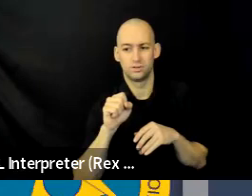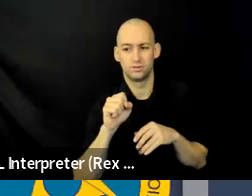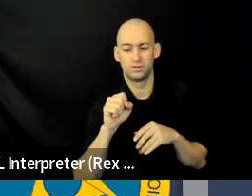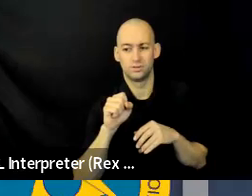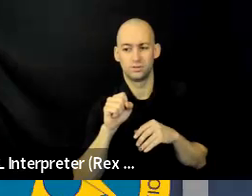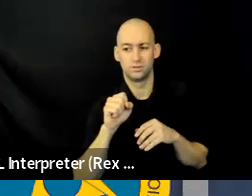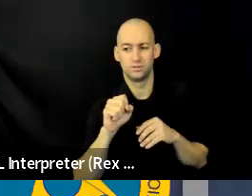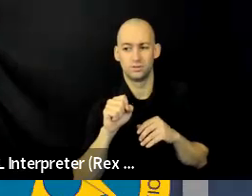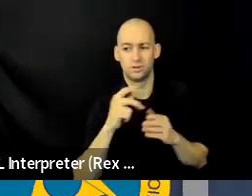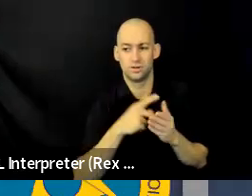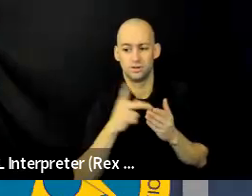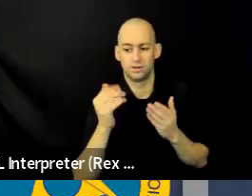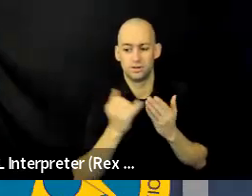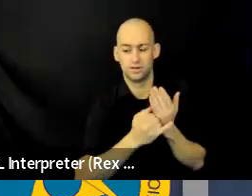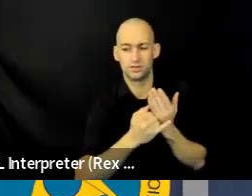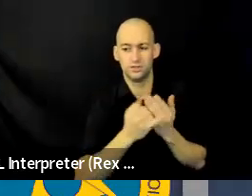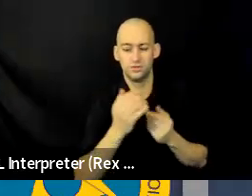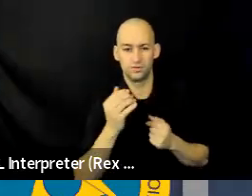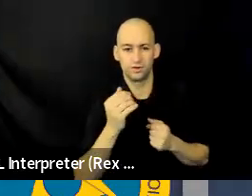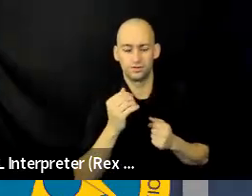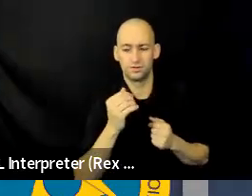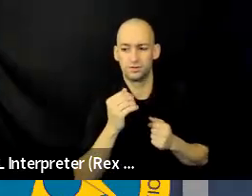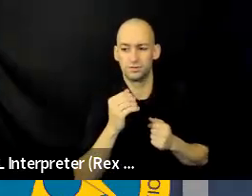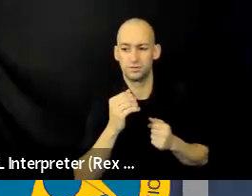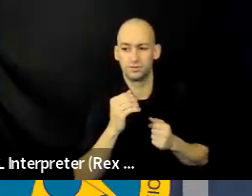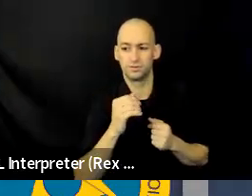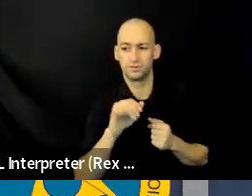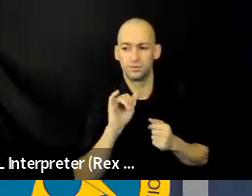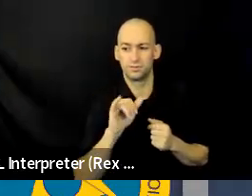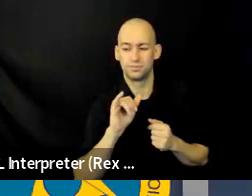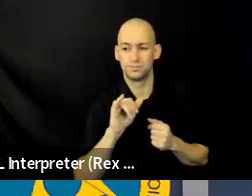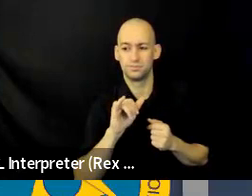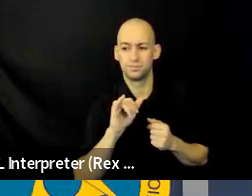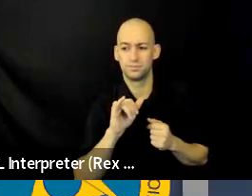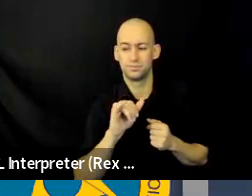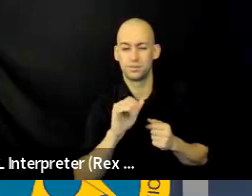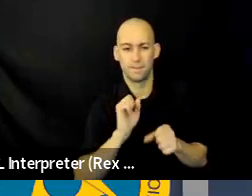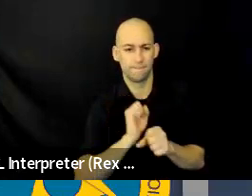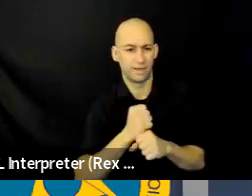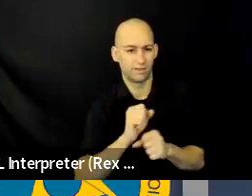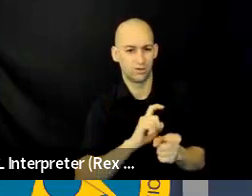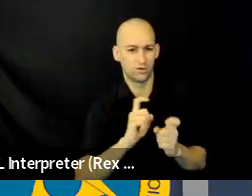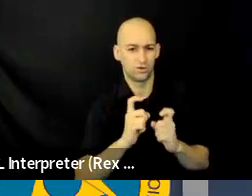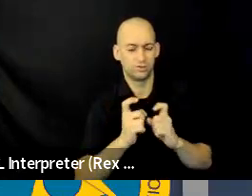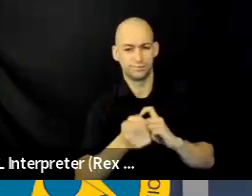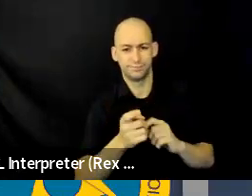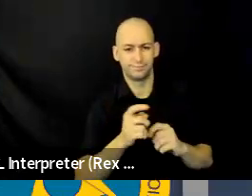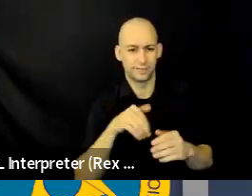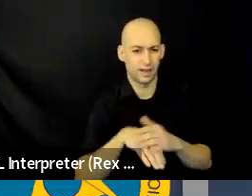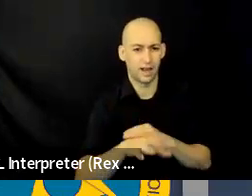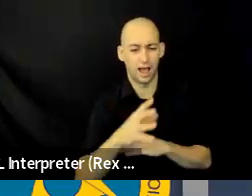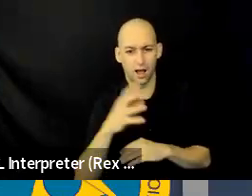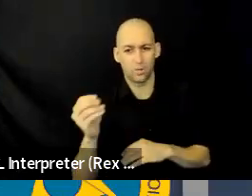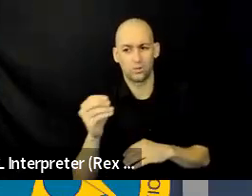the project and how trucks can make those turns in and out. And I'm troubled by